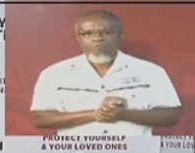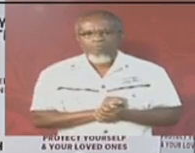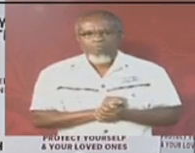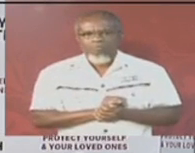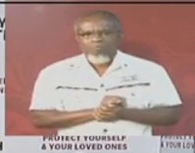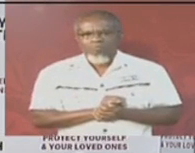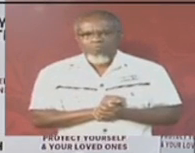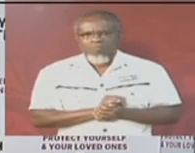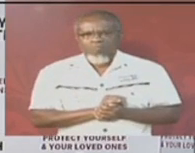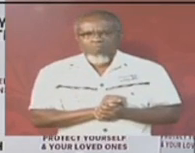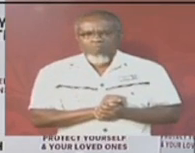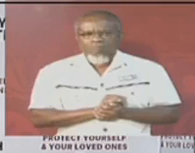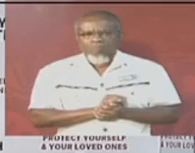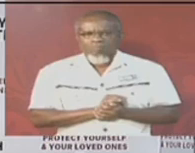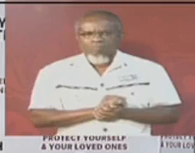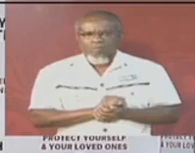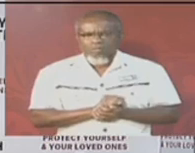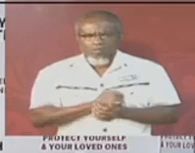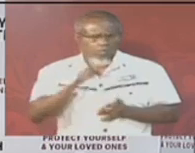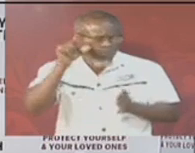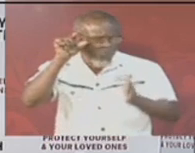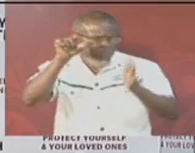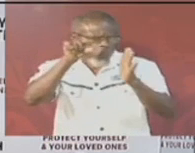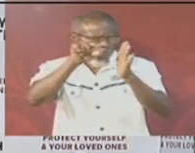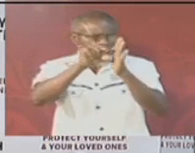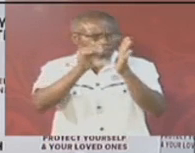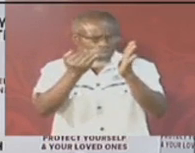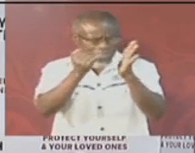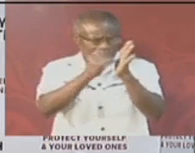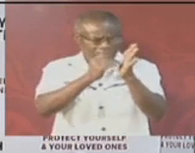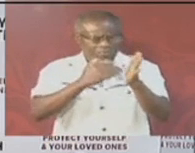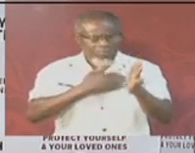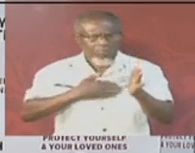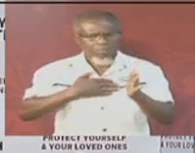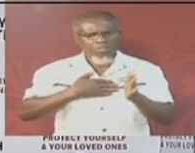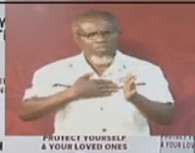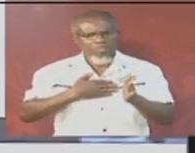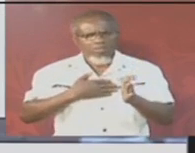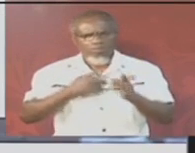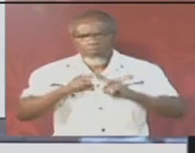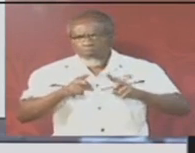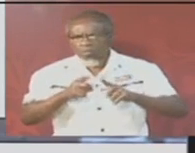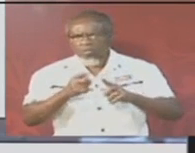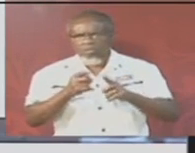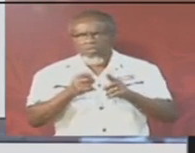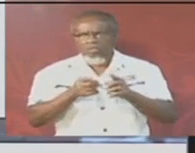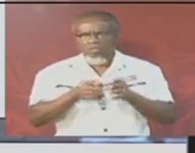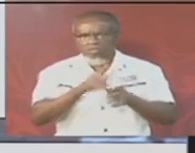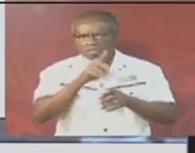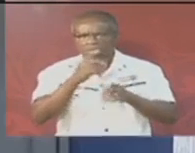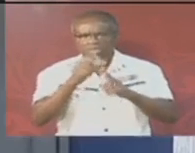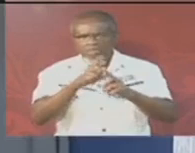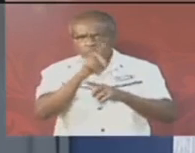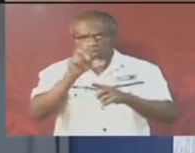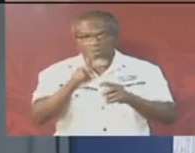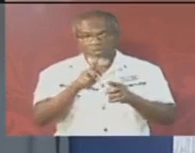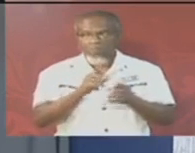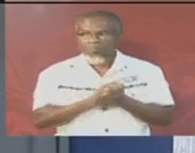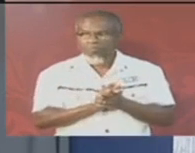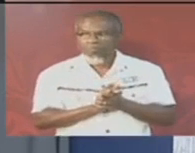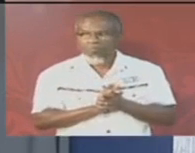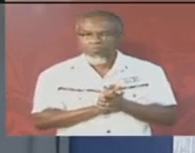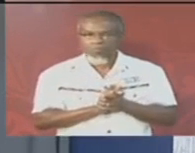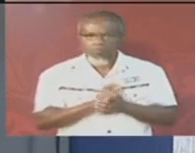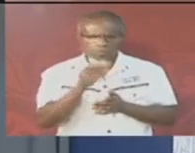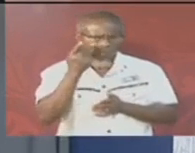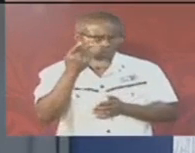slide back up that I had presented, but to answer the question very briefly, Mr. Bihari, what we would have seen in